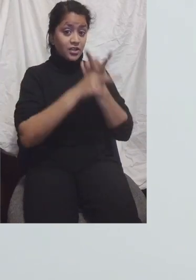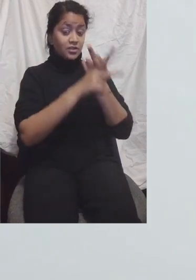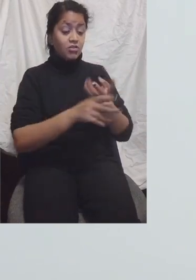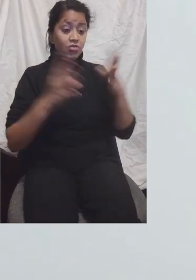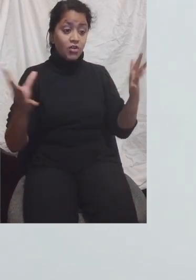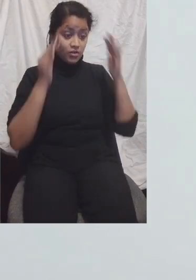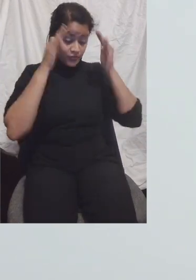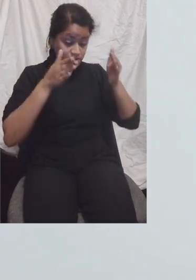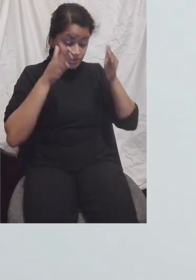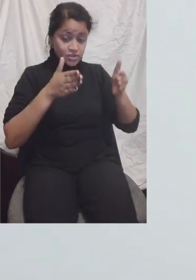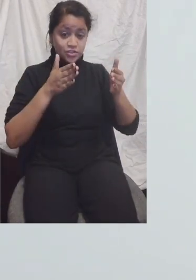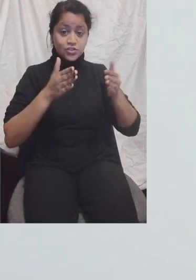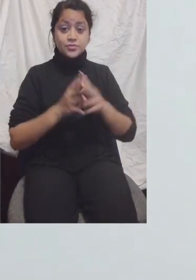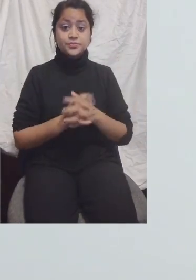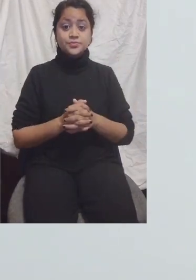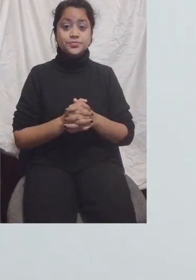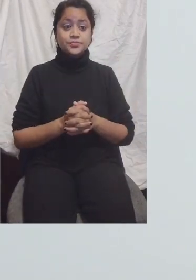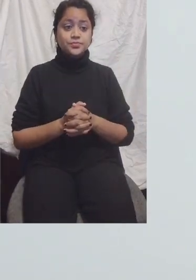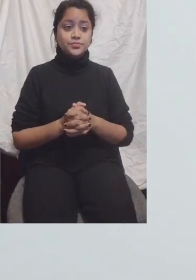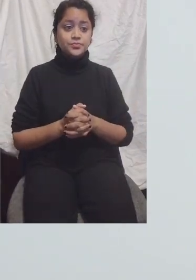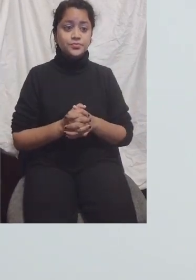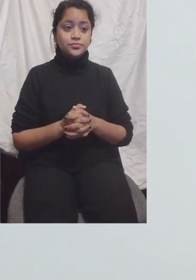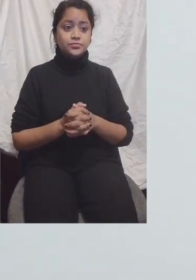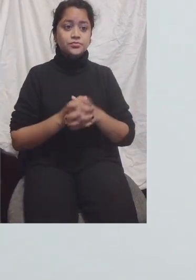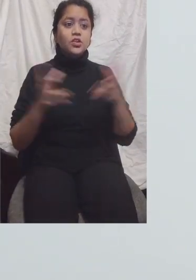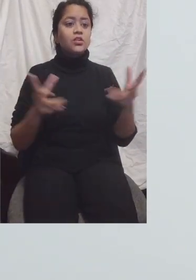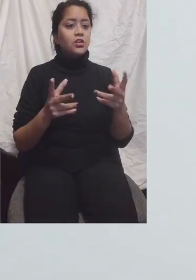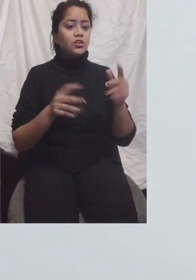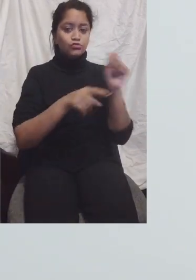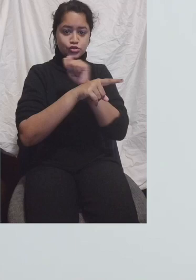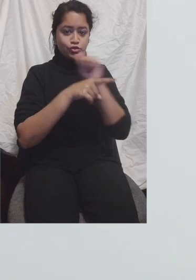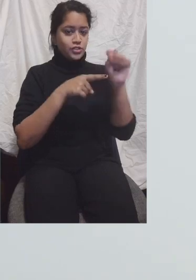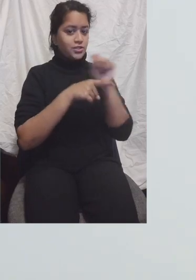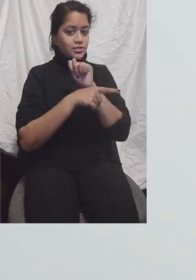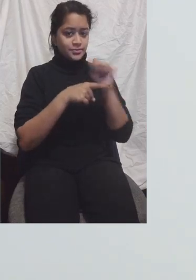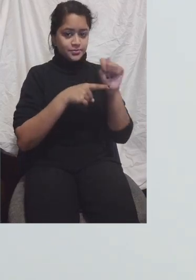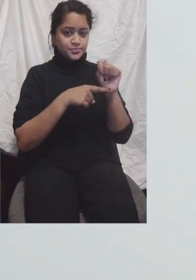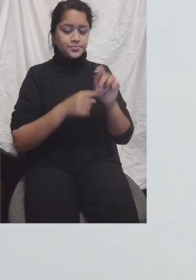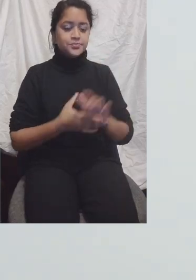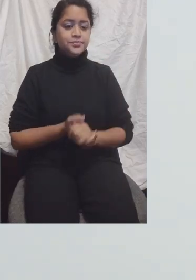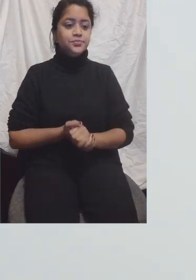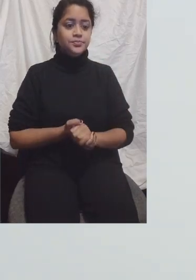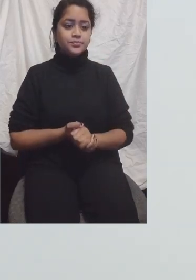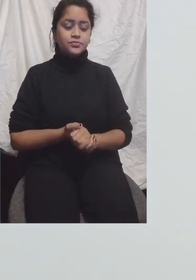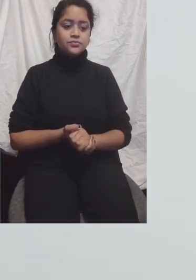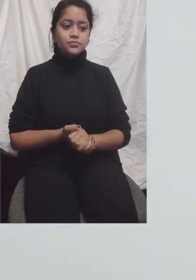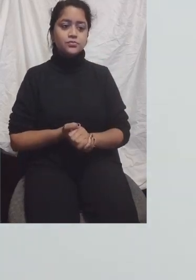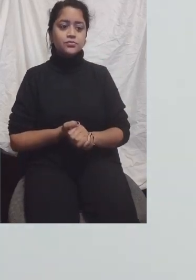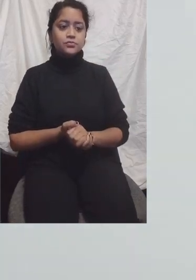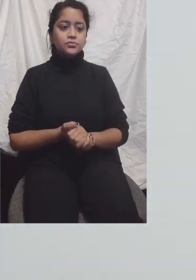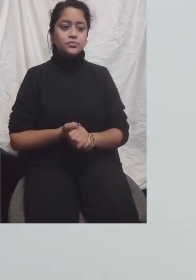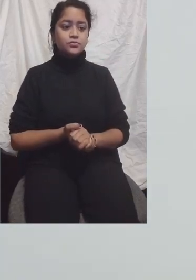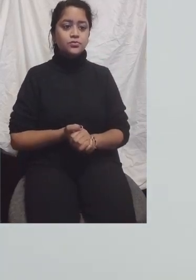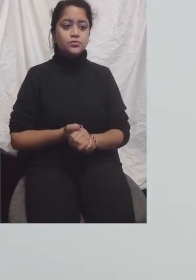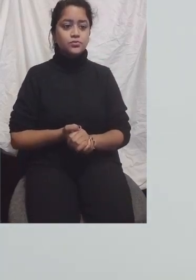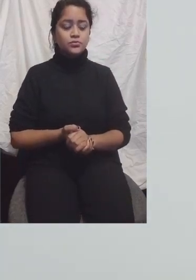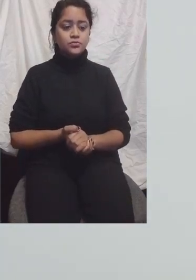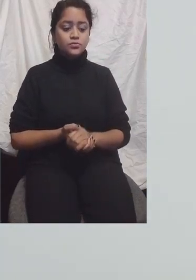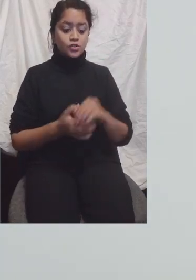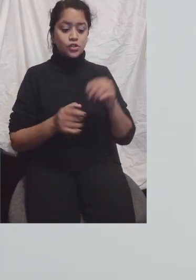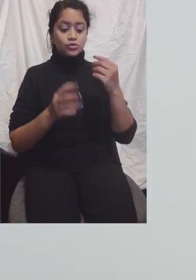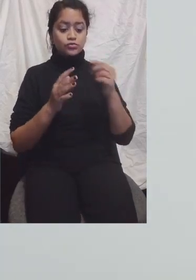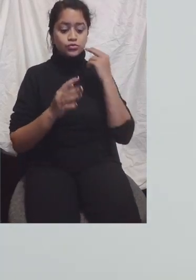taken, lightly. Puppies and kittens, dogs, cats in general need a lot of care, a lot of attention,